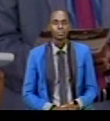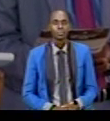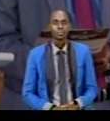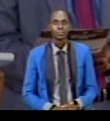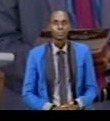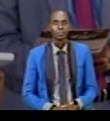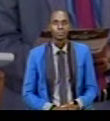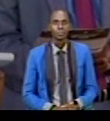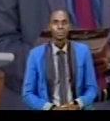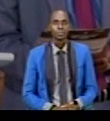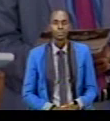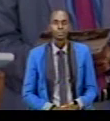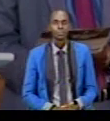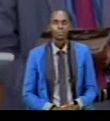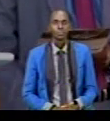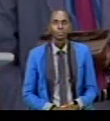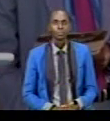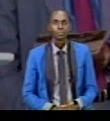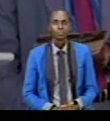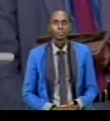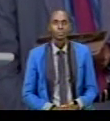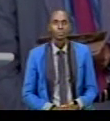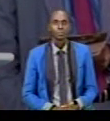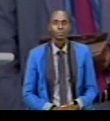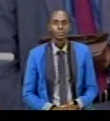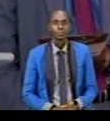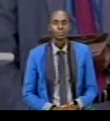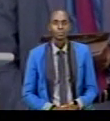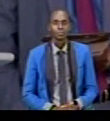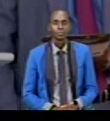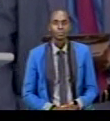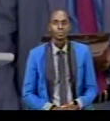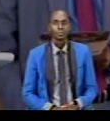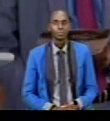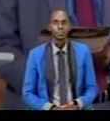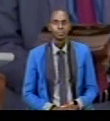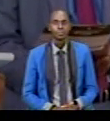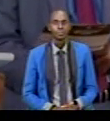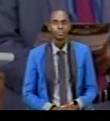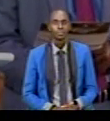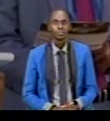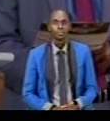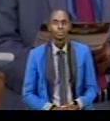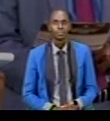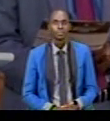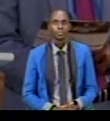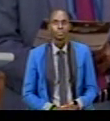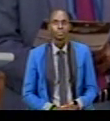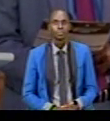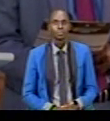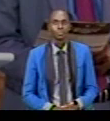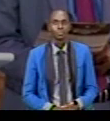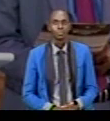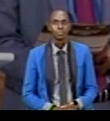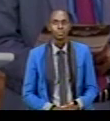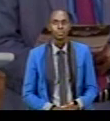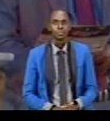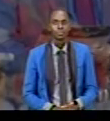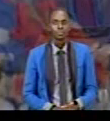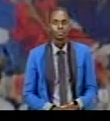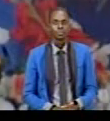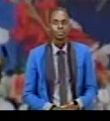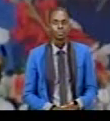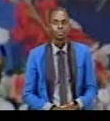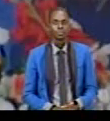name, salvation through his blood. My great physician heals the